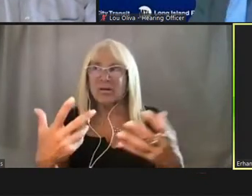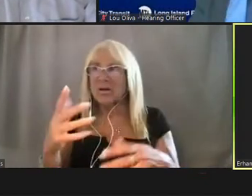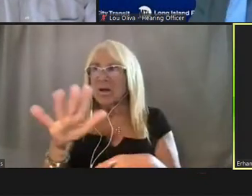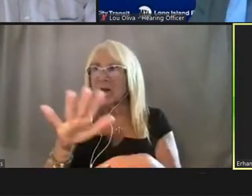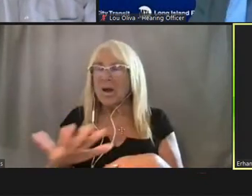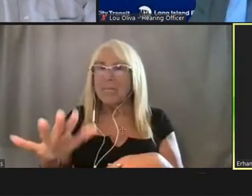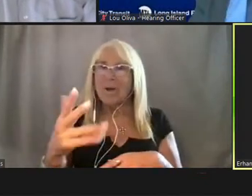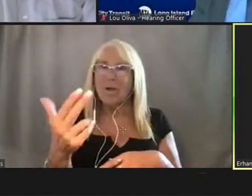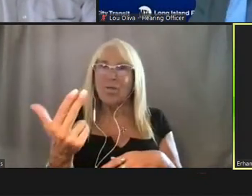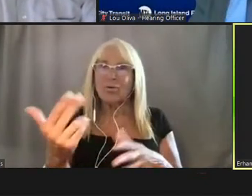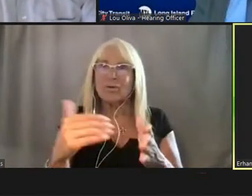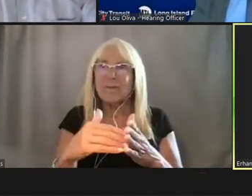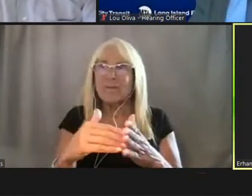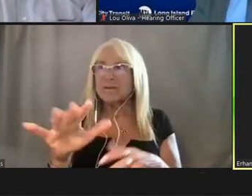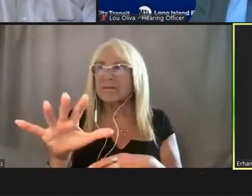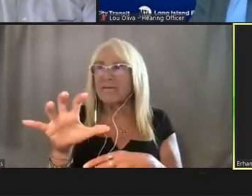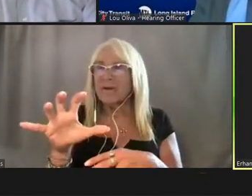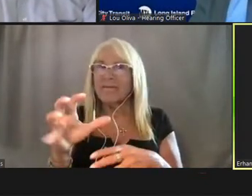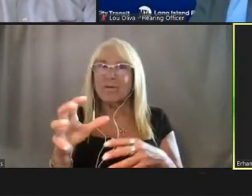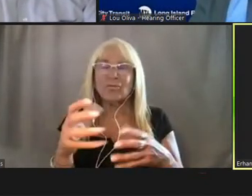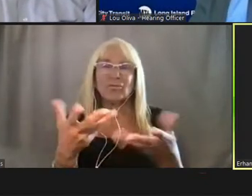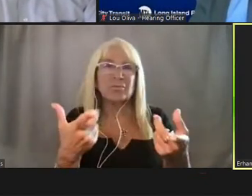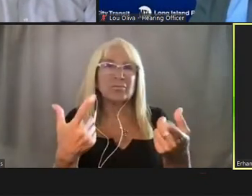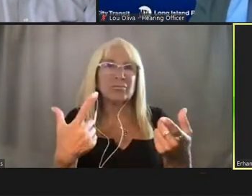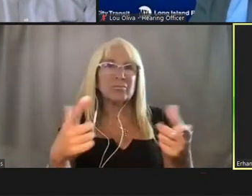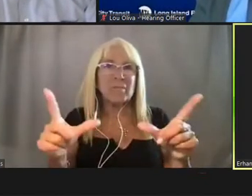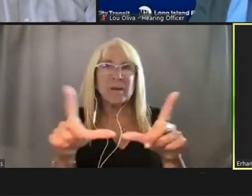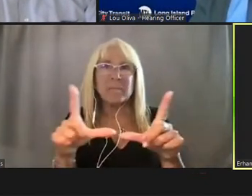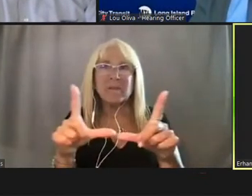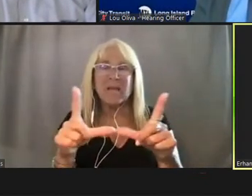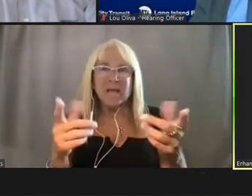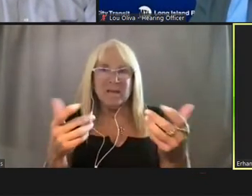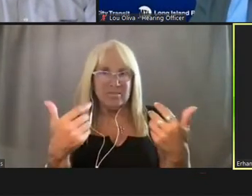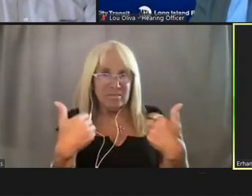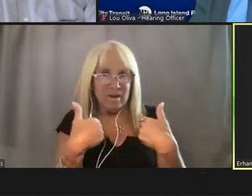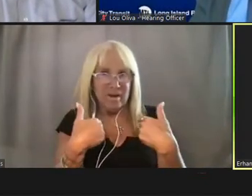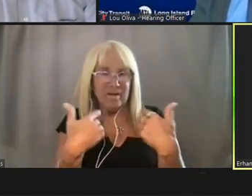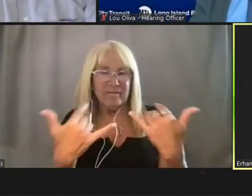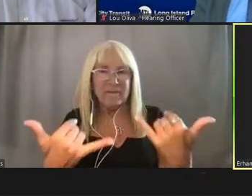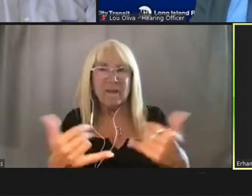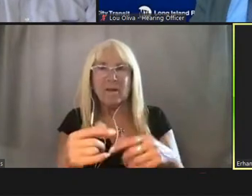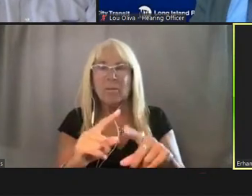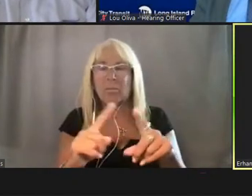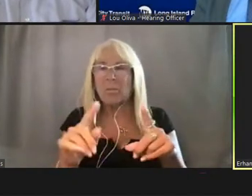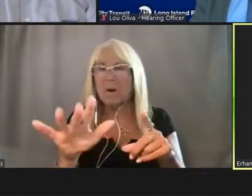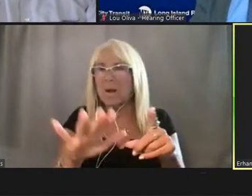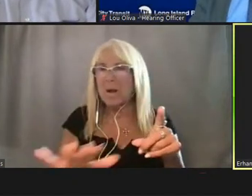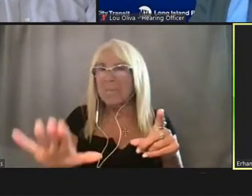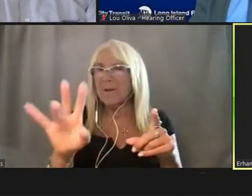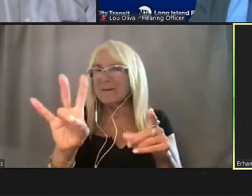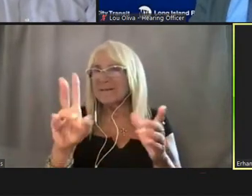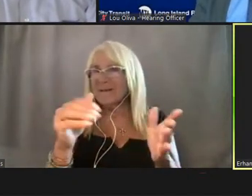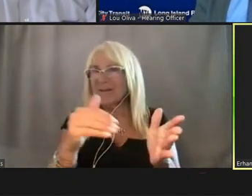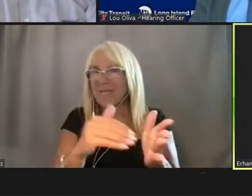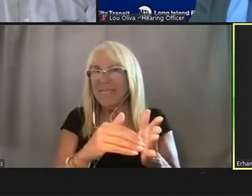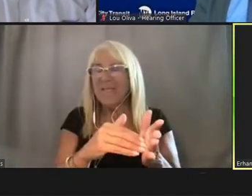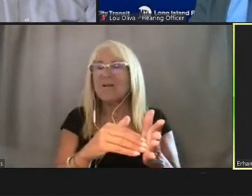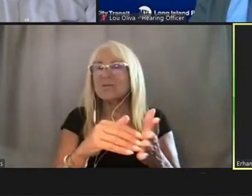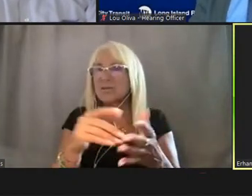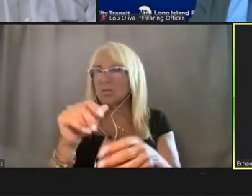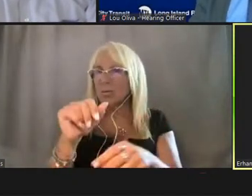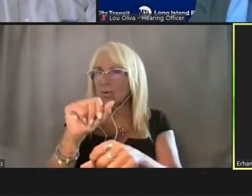500 medallions exist but only about seven thousand serve in the New